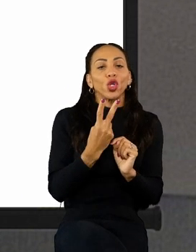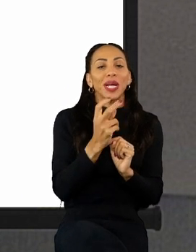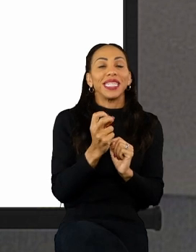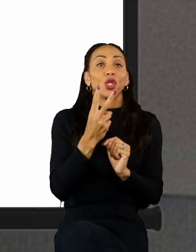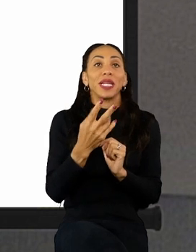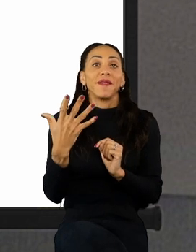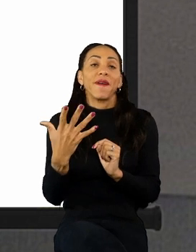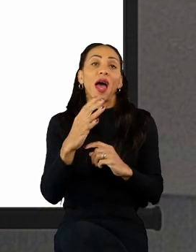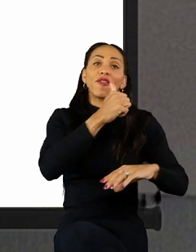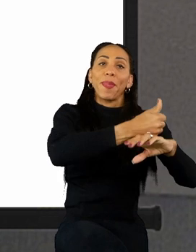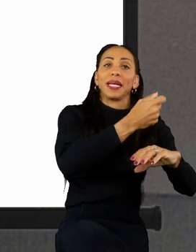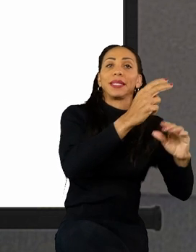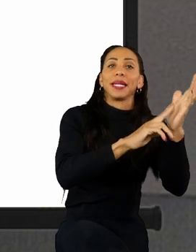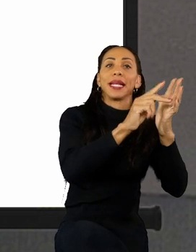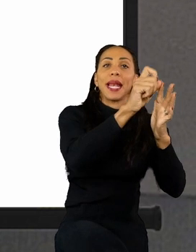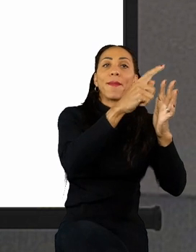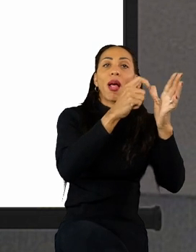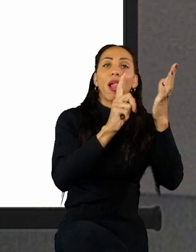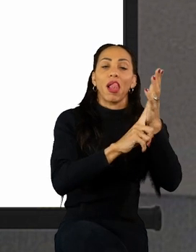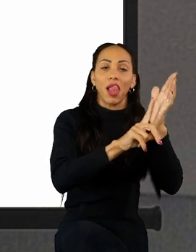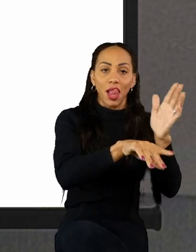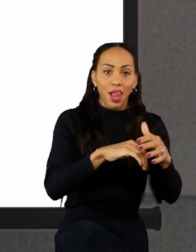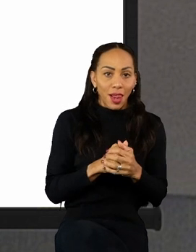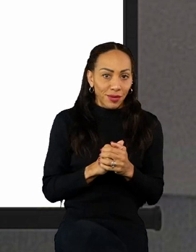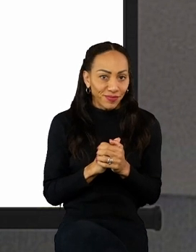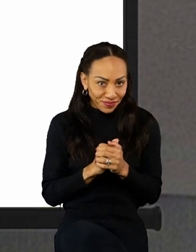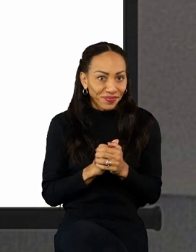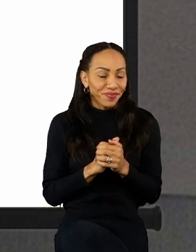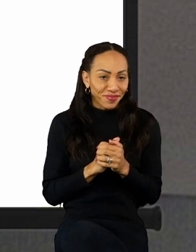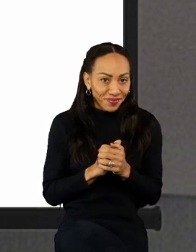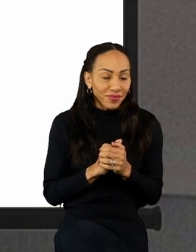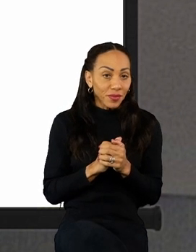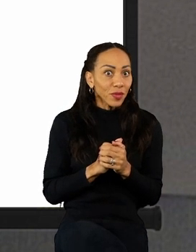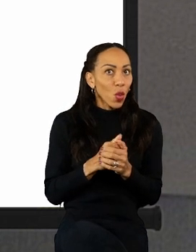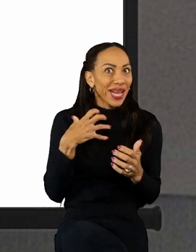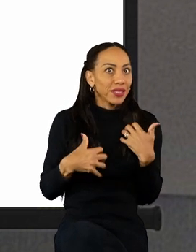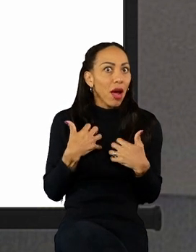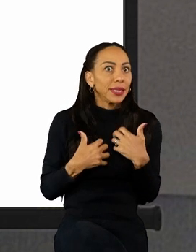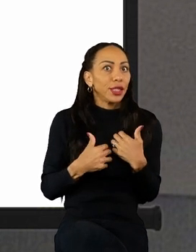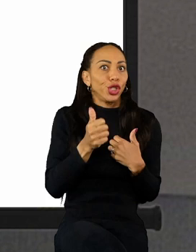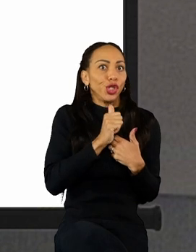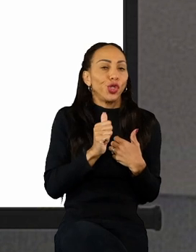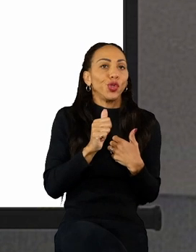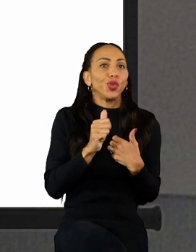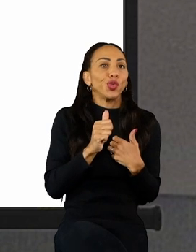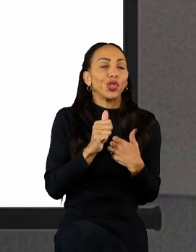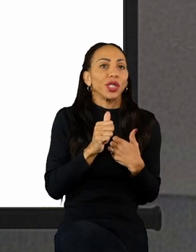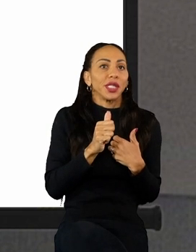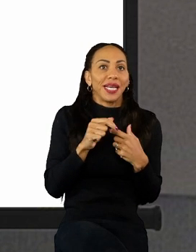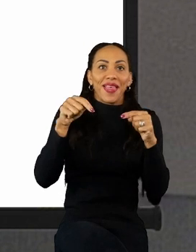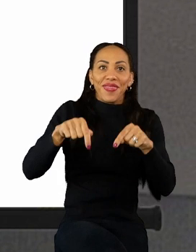stuff. And yeah, we're delighted to be able to connect these projects up with using